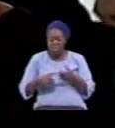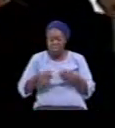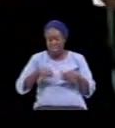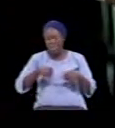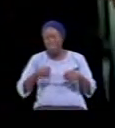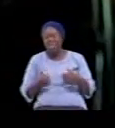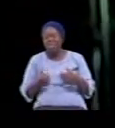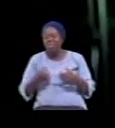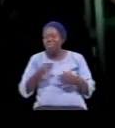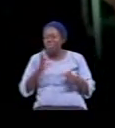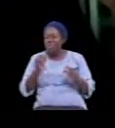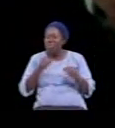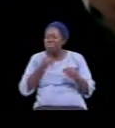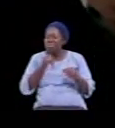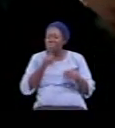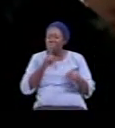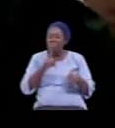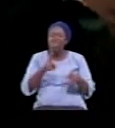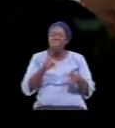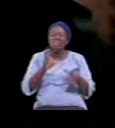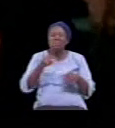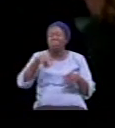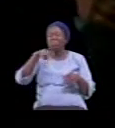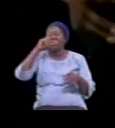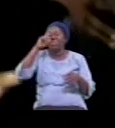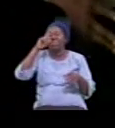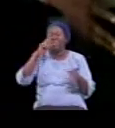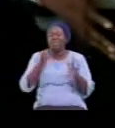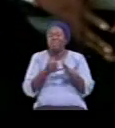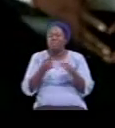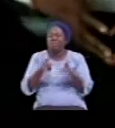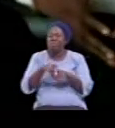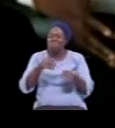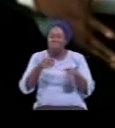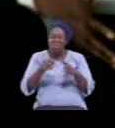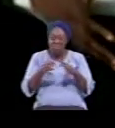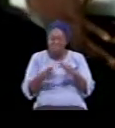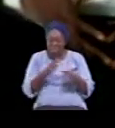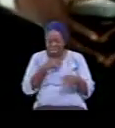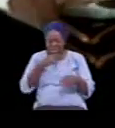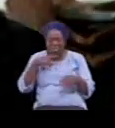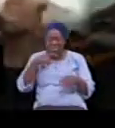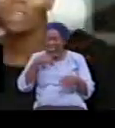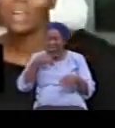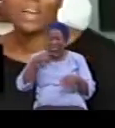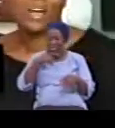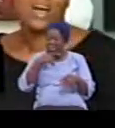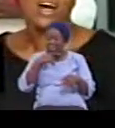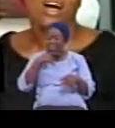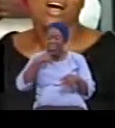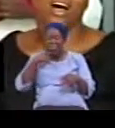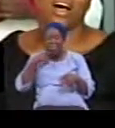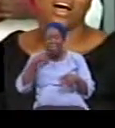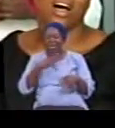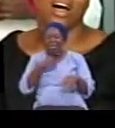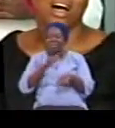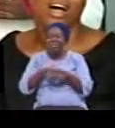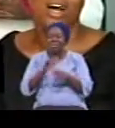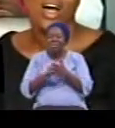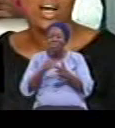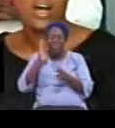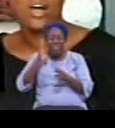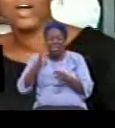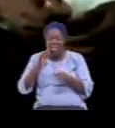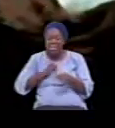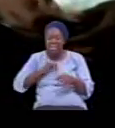fails. So what can I do to prove to you? Tell me, how can you deny? No atonement,